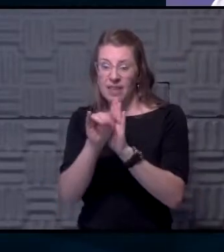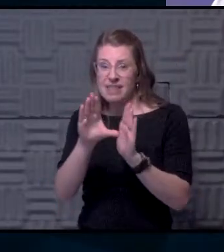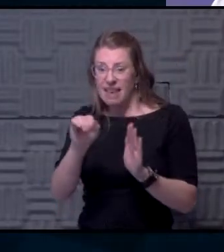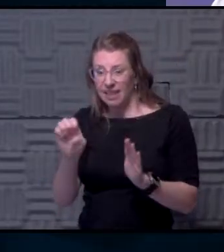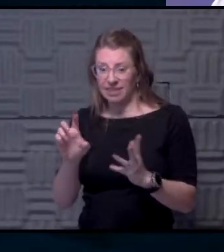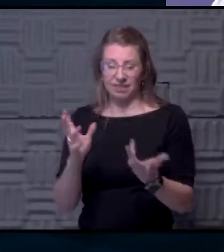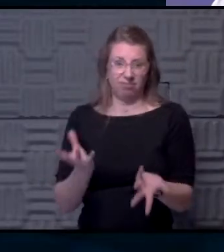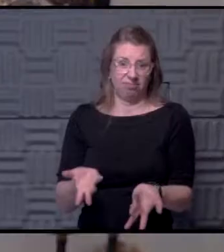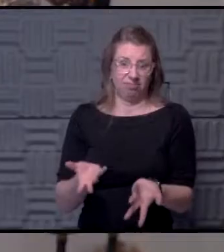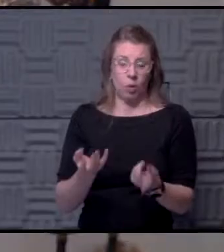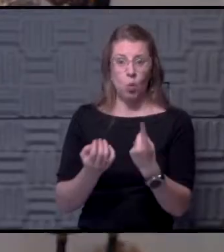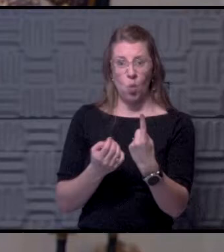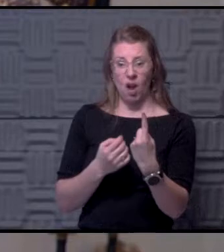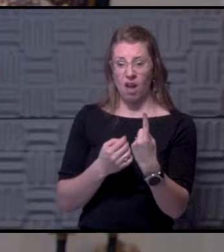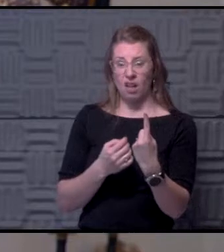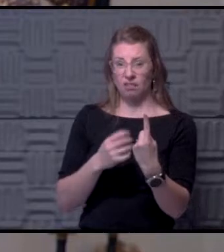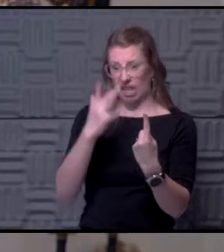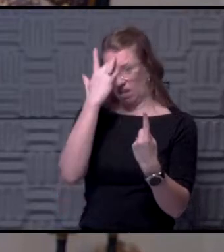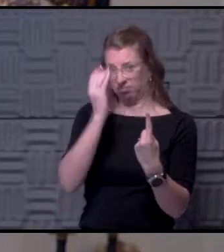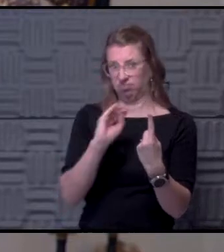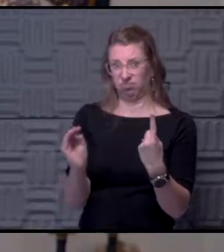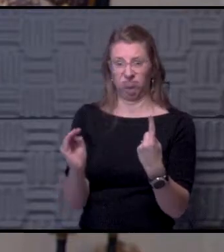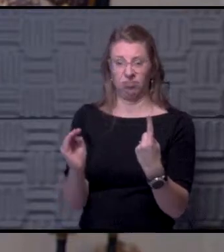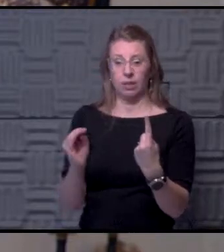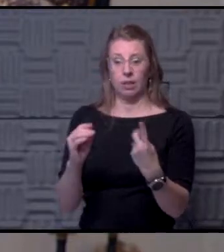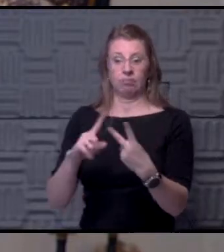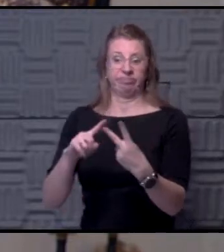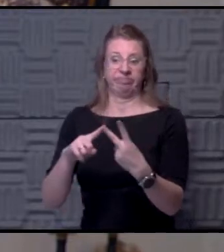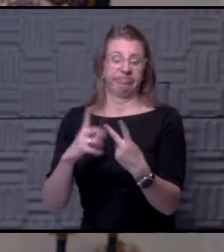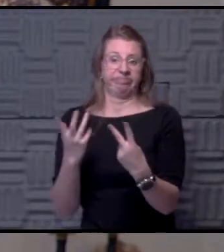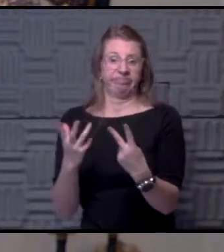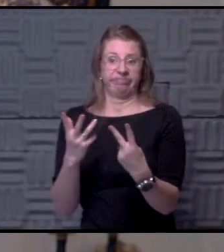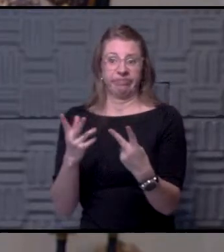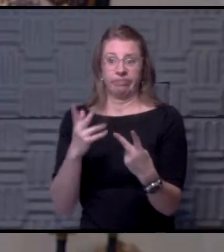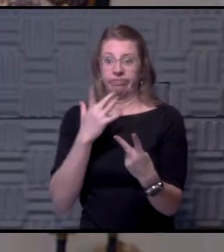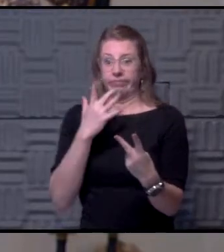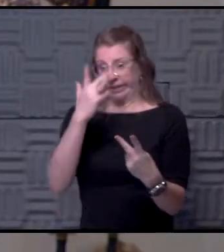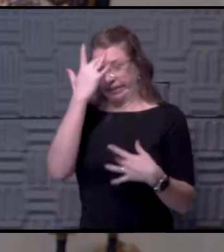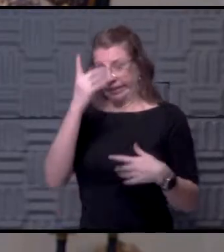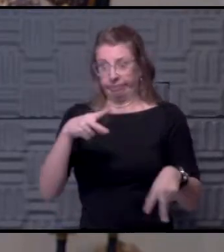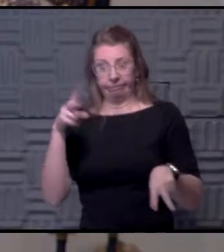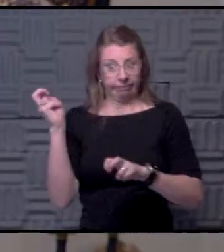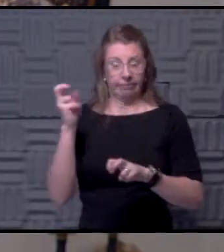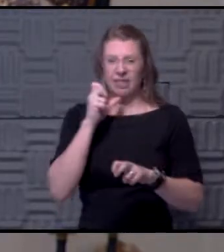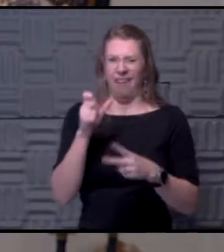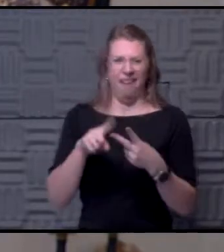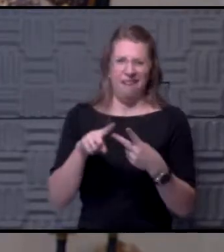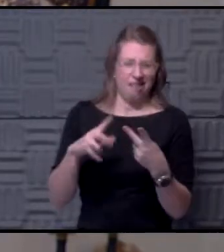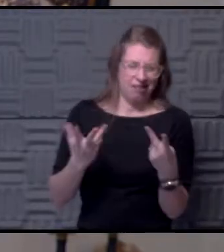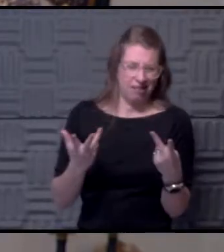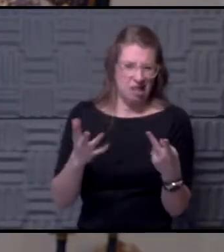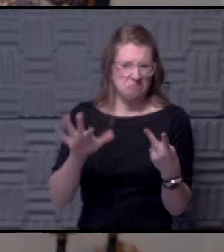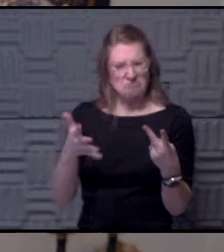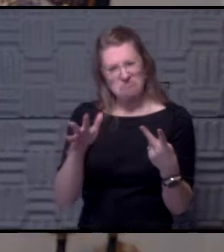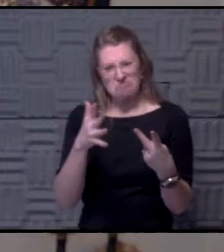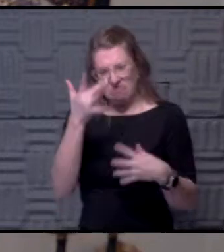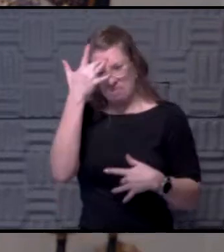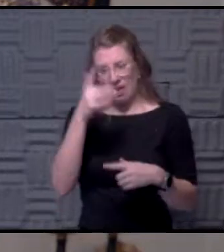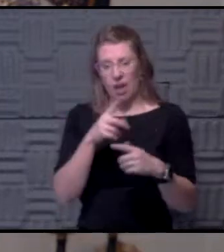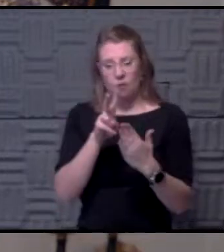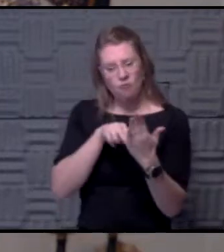one of them were particularly, one wasn't ill at all, and the other one wasn't particularly ill. But I have read that in the news, but